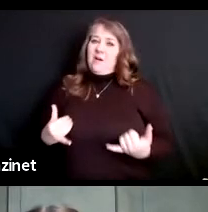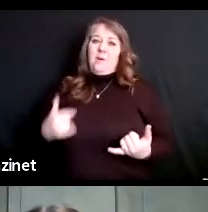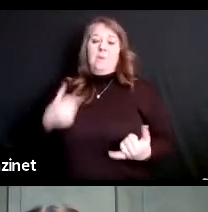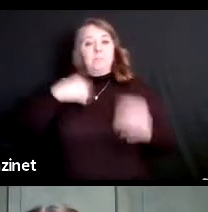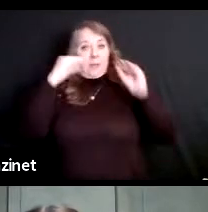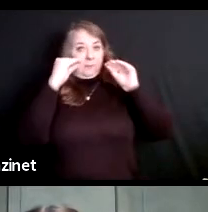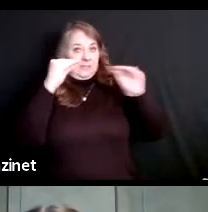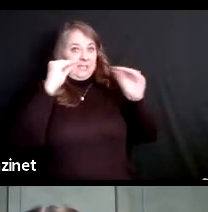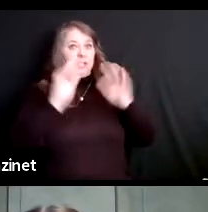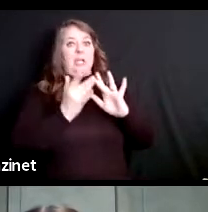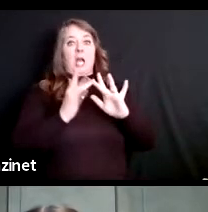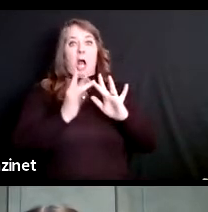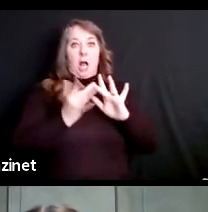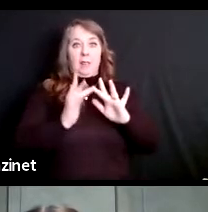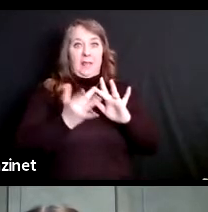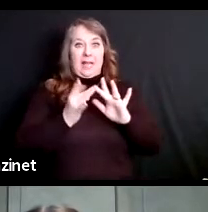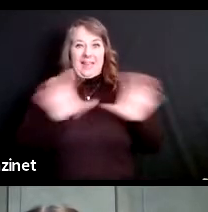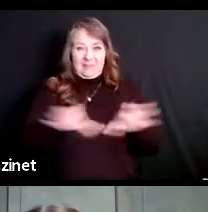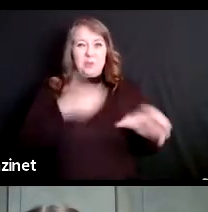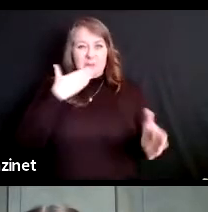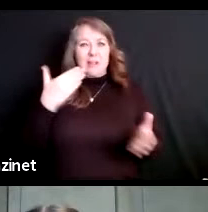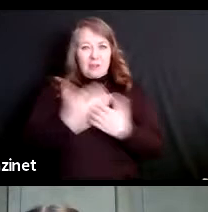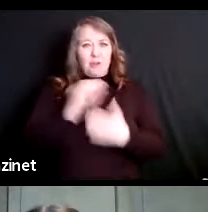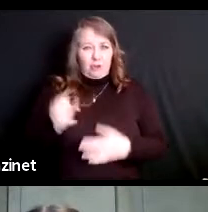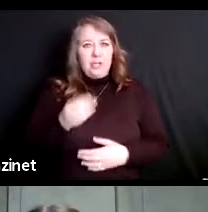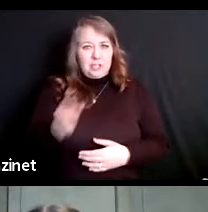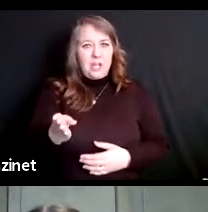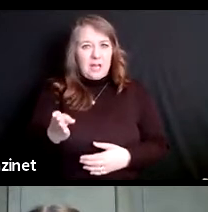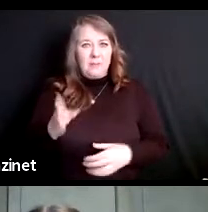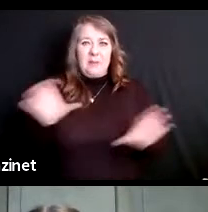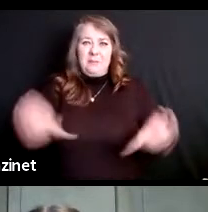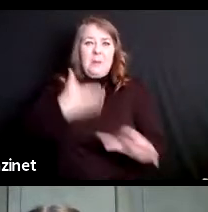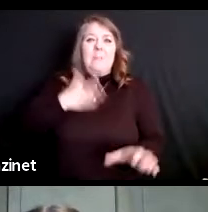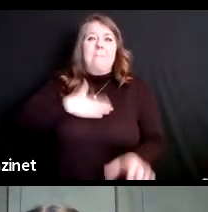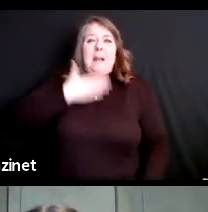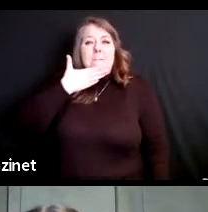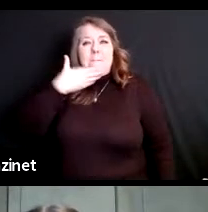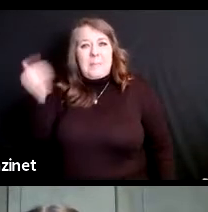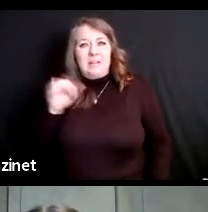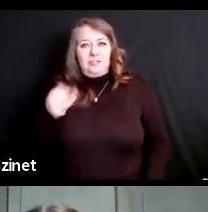teaching online. I'm doing a good job. I'm doing my best job.